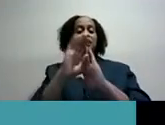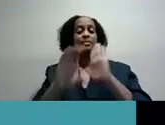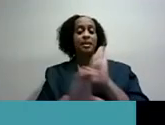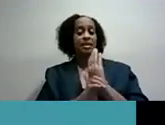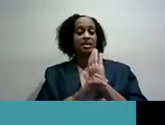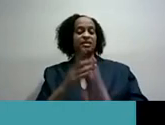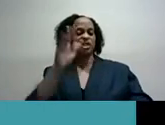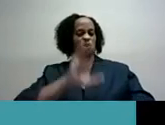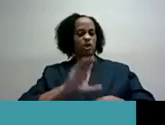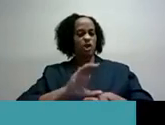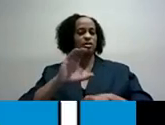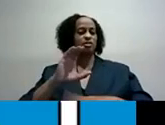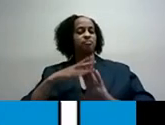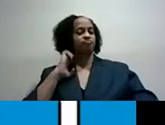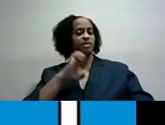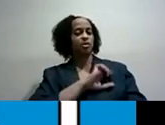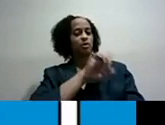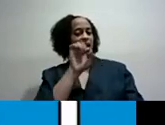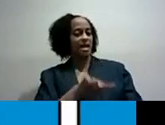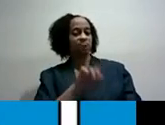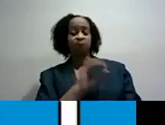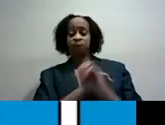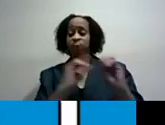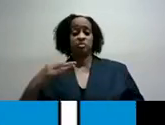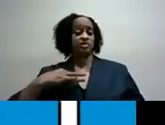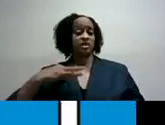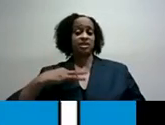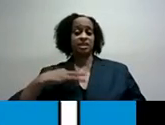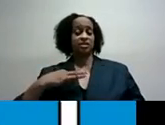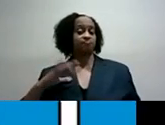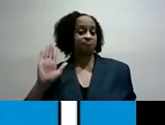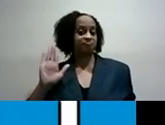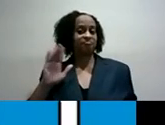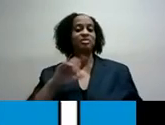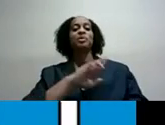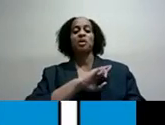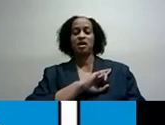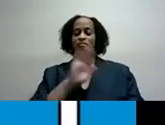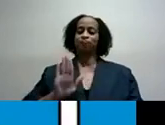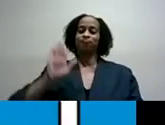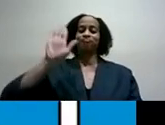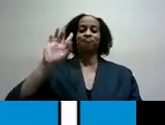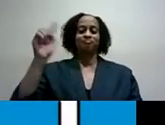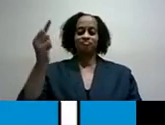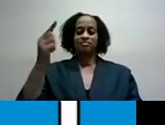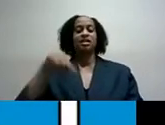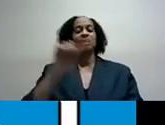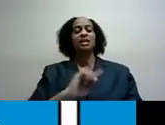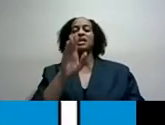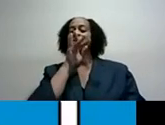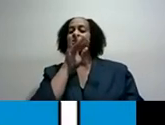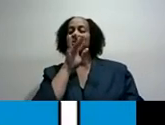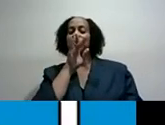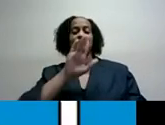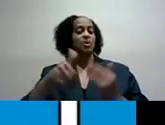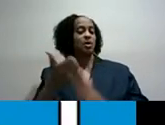a church elder asked. No one else volunteered, so Ricardo raised his hand. He recited all